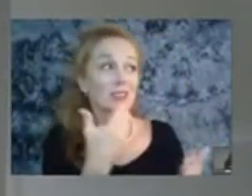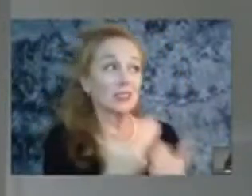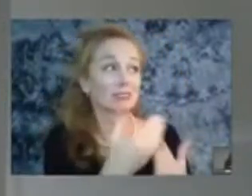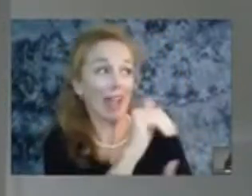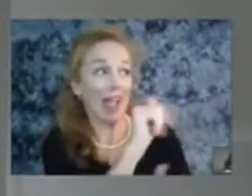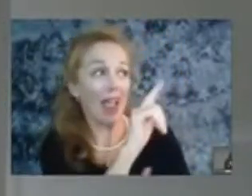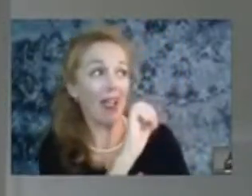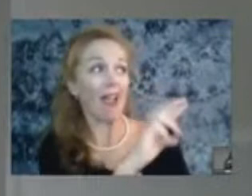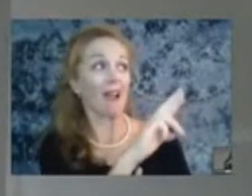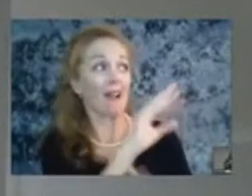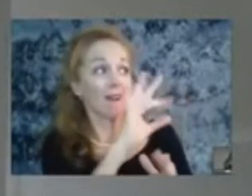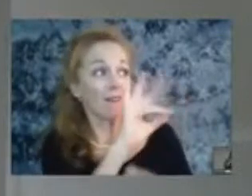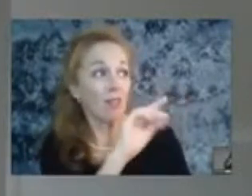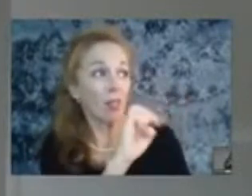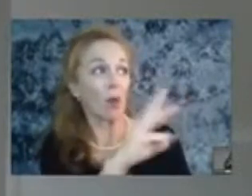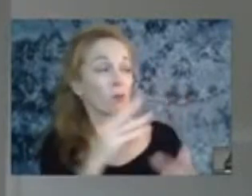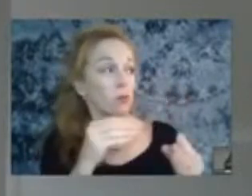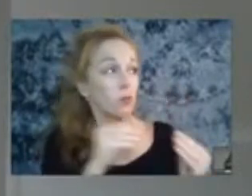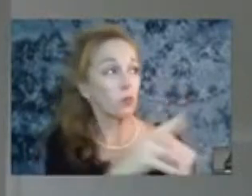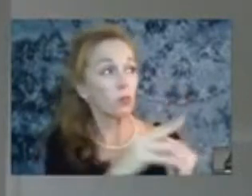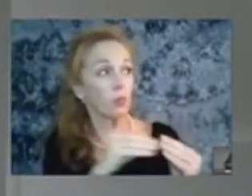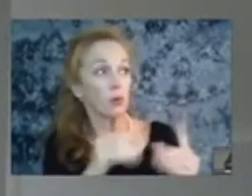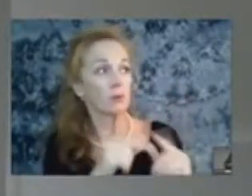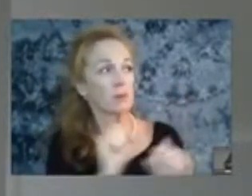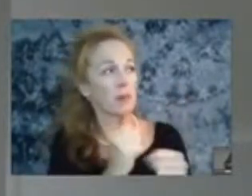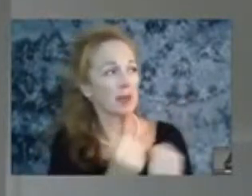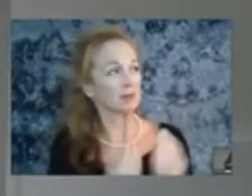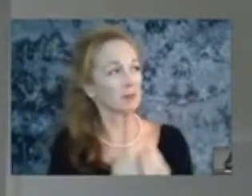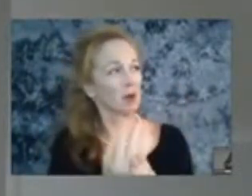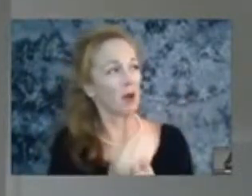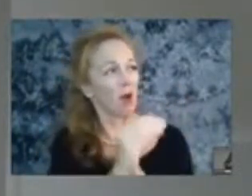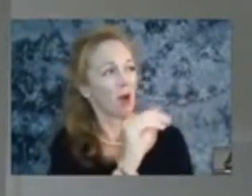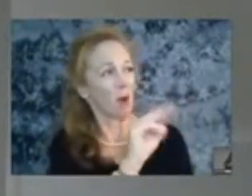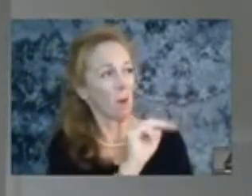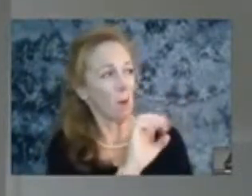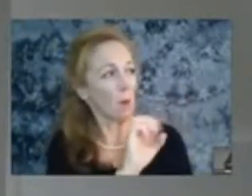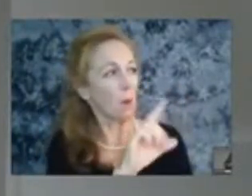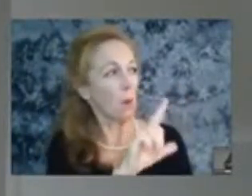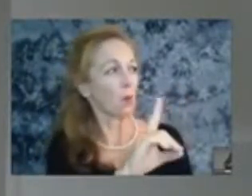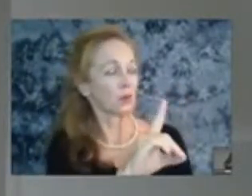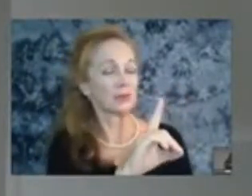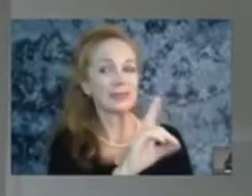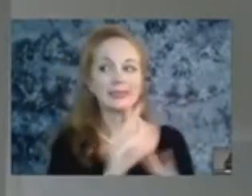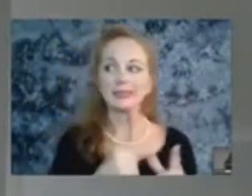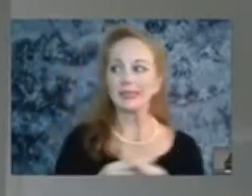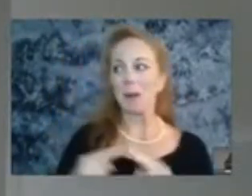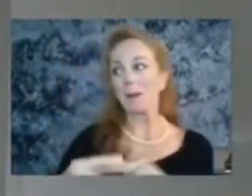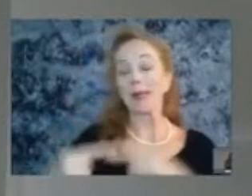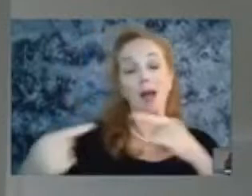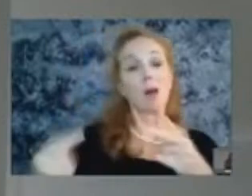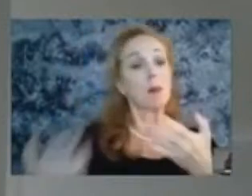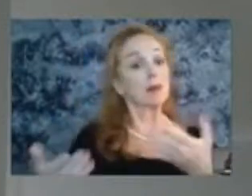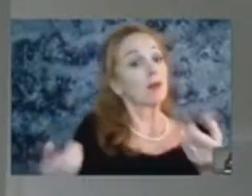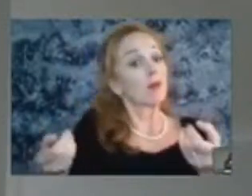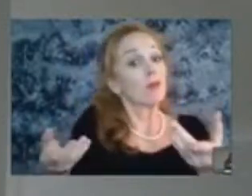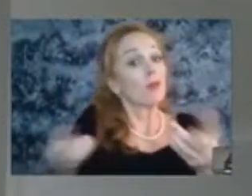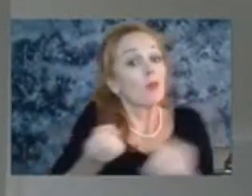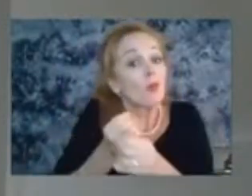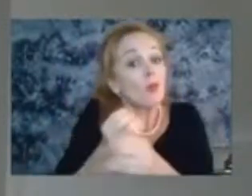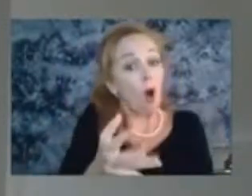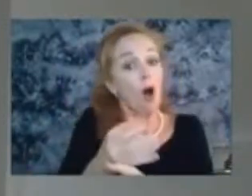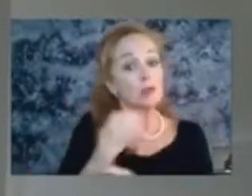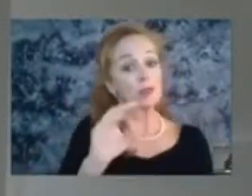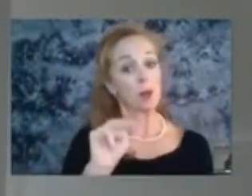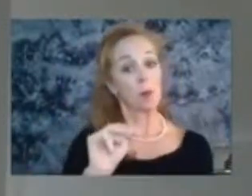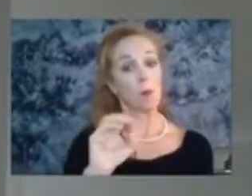the case, that because we're pushing airflow in that has more humidity, then we could be causing mold, hence why we're